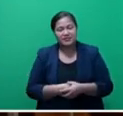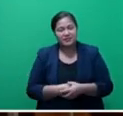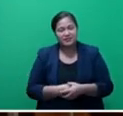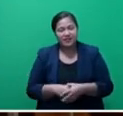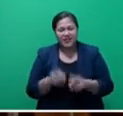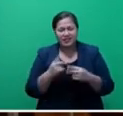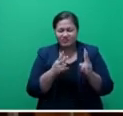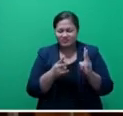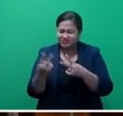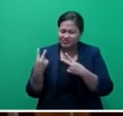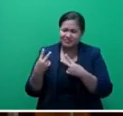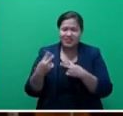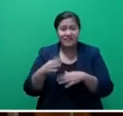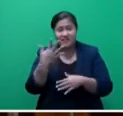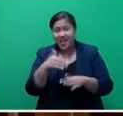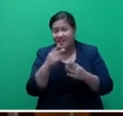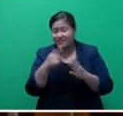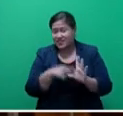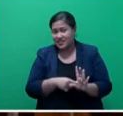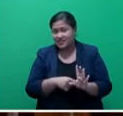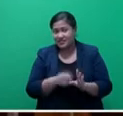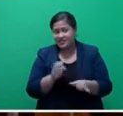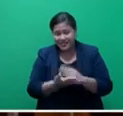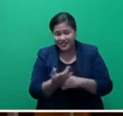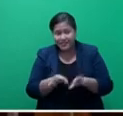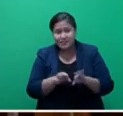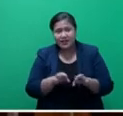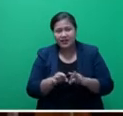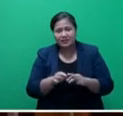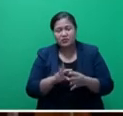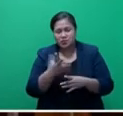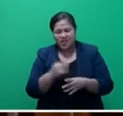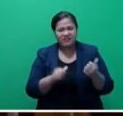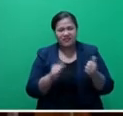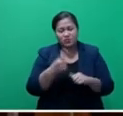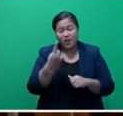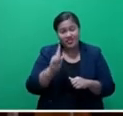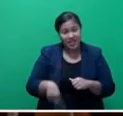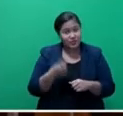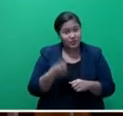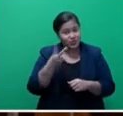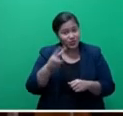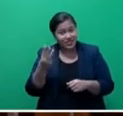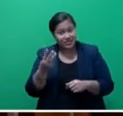about 5 years or so under this scheme, we completed a total of 1,023 trips with a total